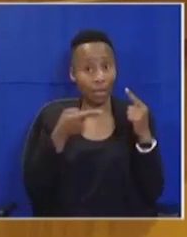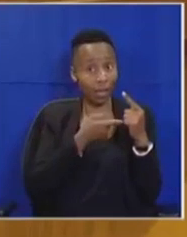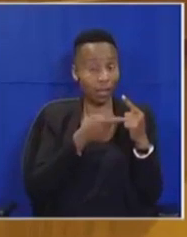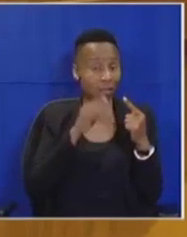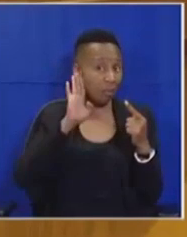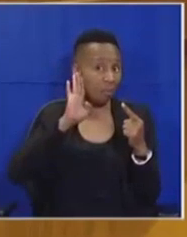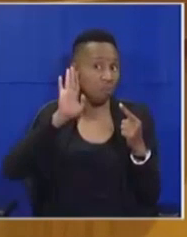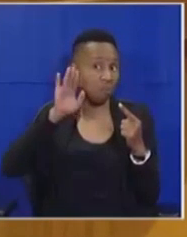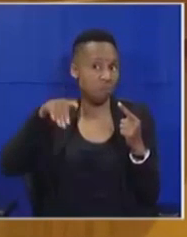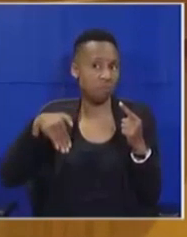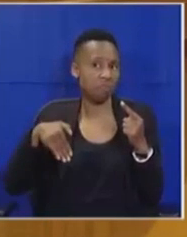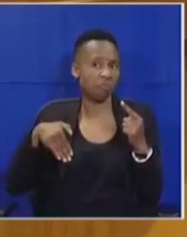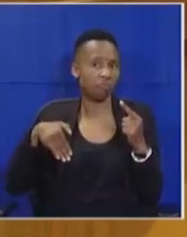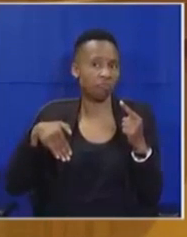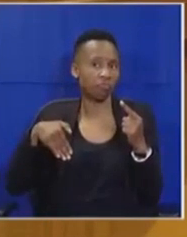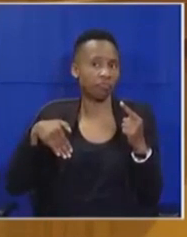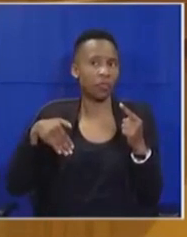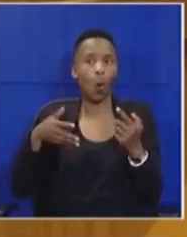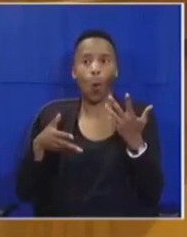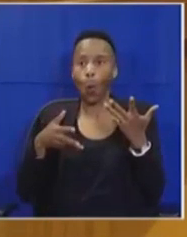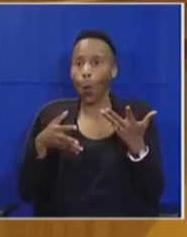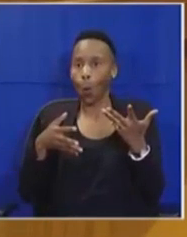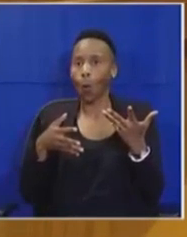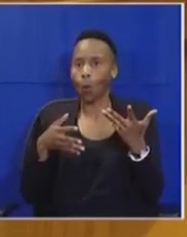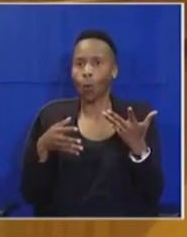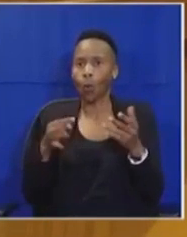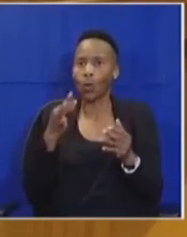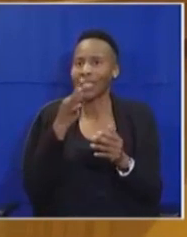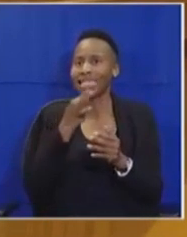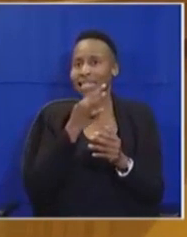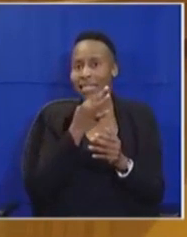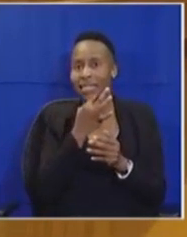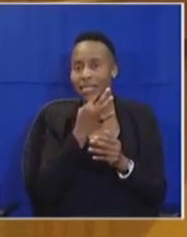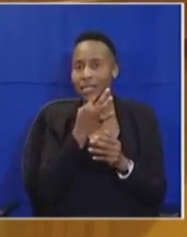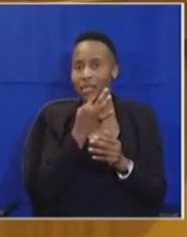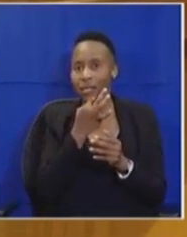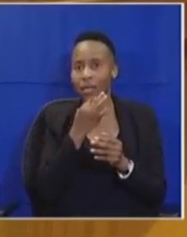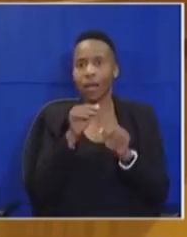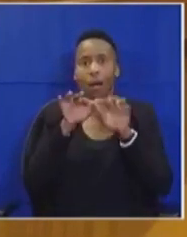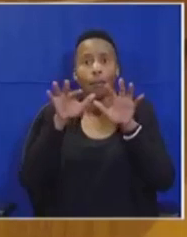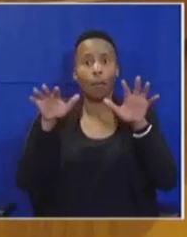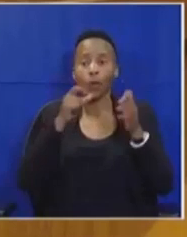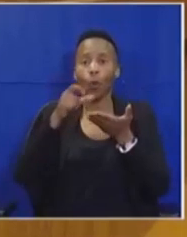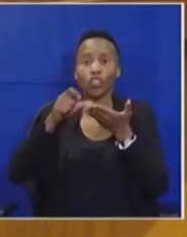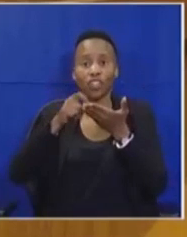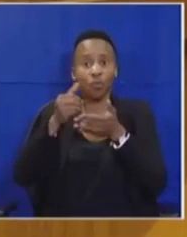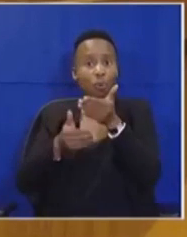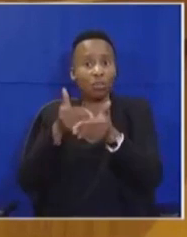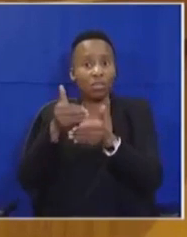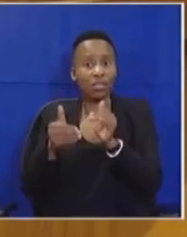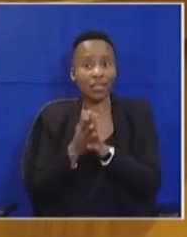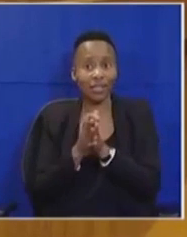undermine, nor does it preempt the outcome of the public consultation process that is currently